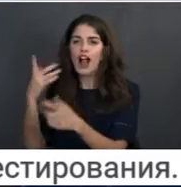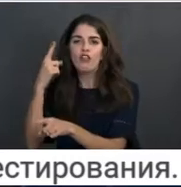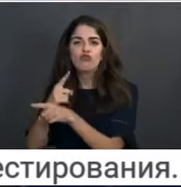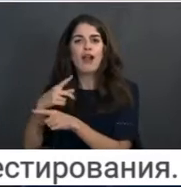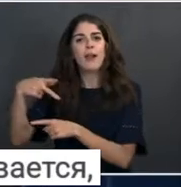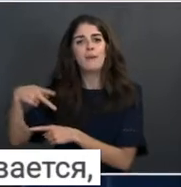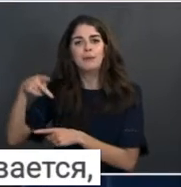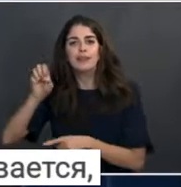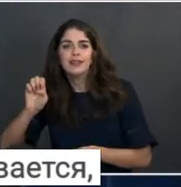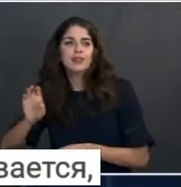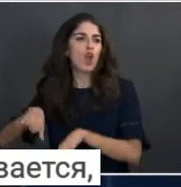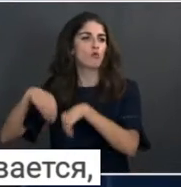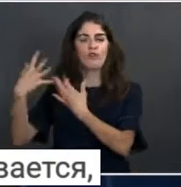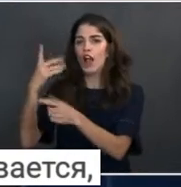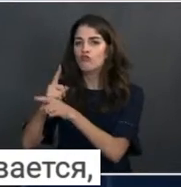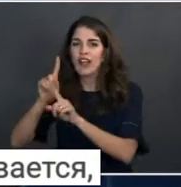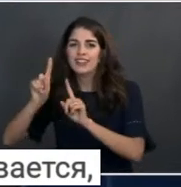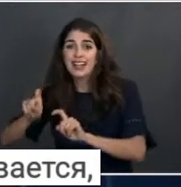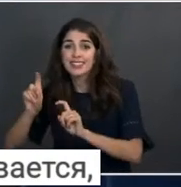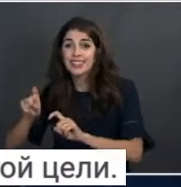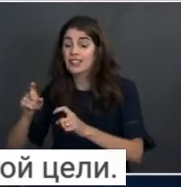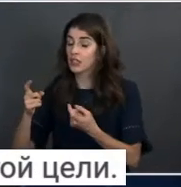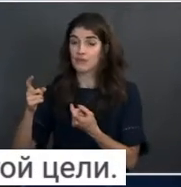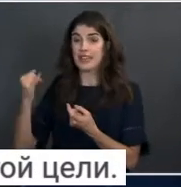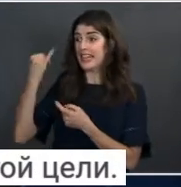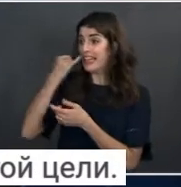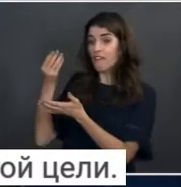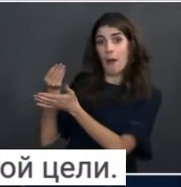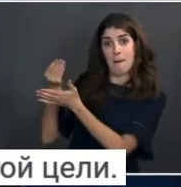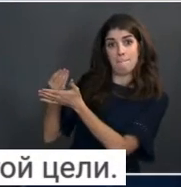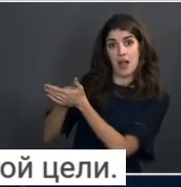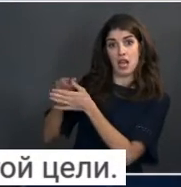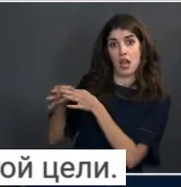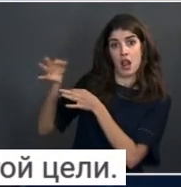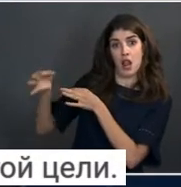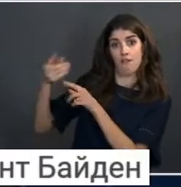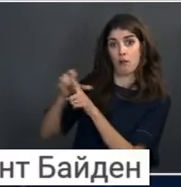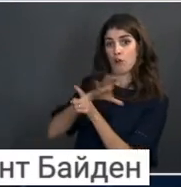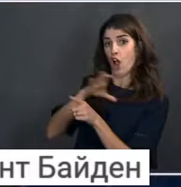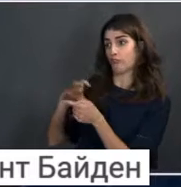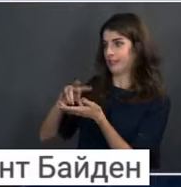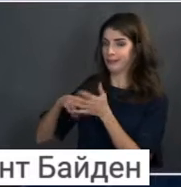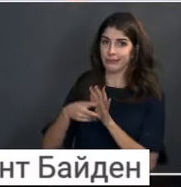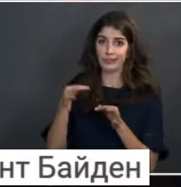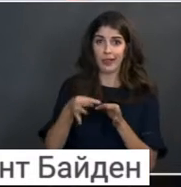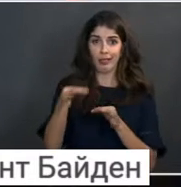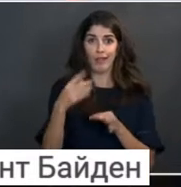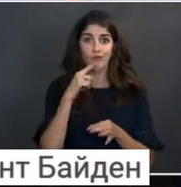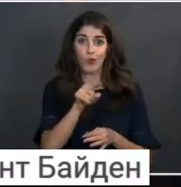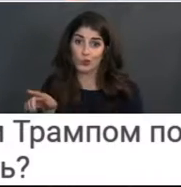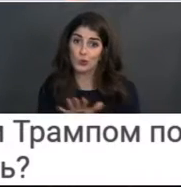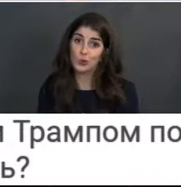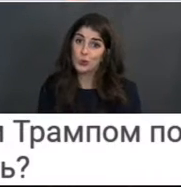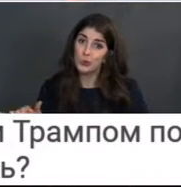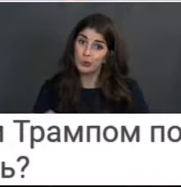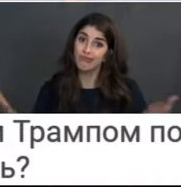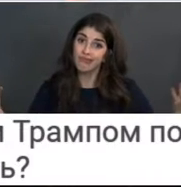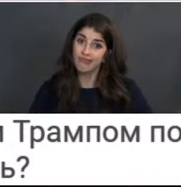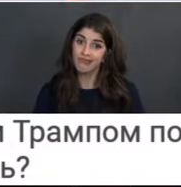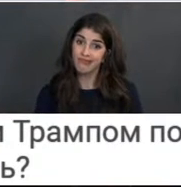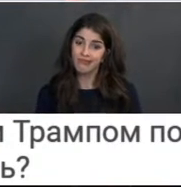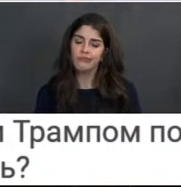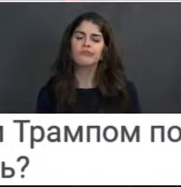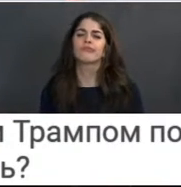PPE to testing. And the longer that's delayed, the harder it's going to be to meet that goal. Got it. And has President Biden spoken to